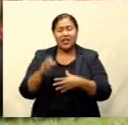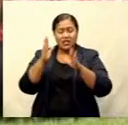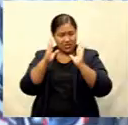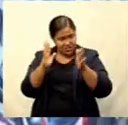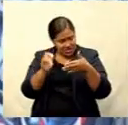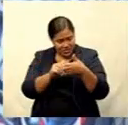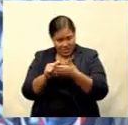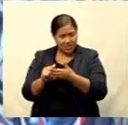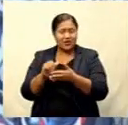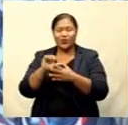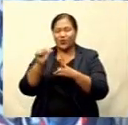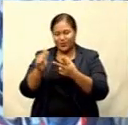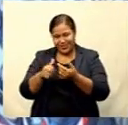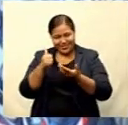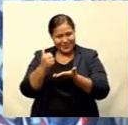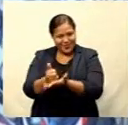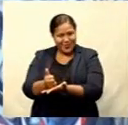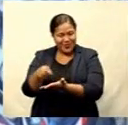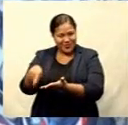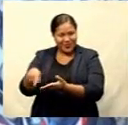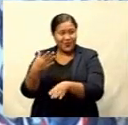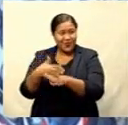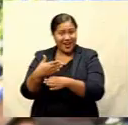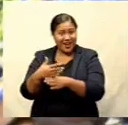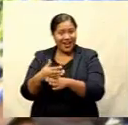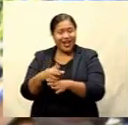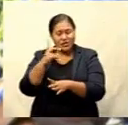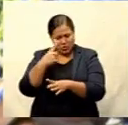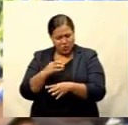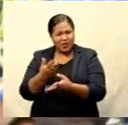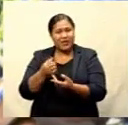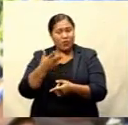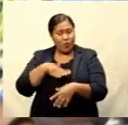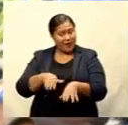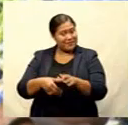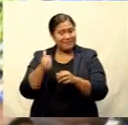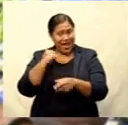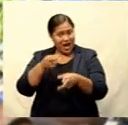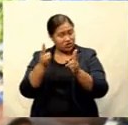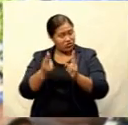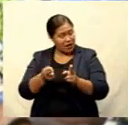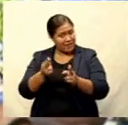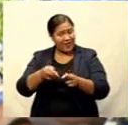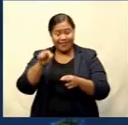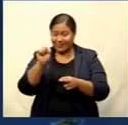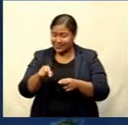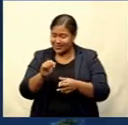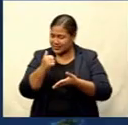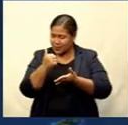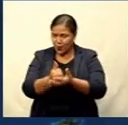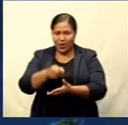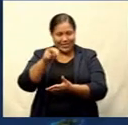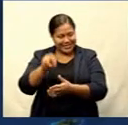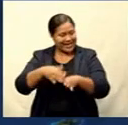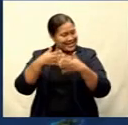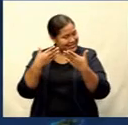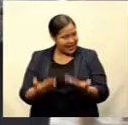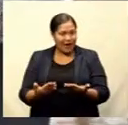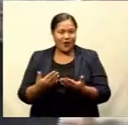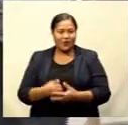leaders have also supported the effort as we work to get our lives back on track. This support is needed now more than